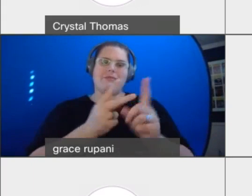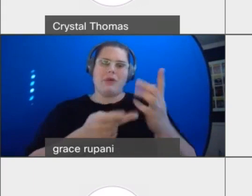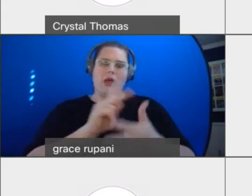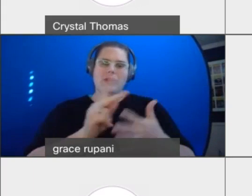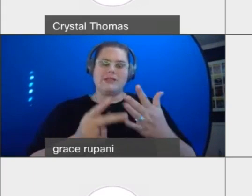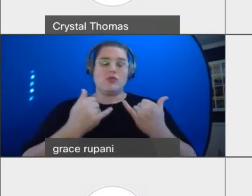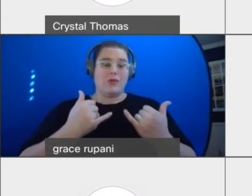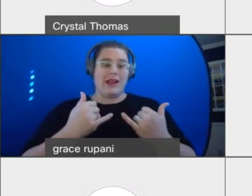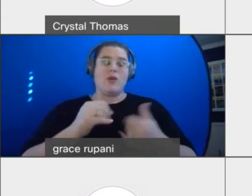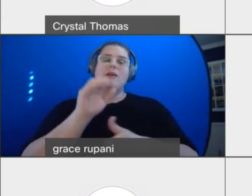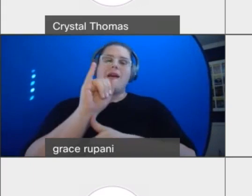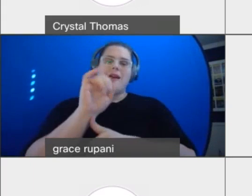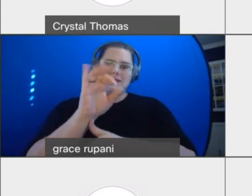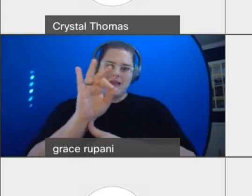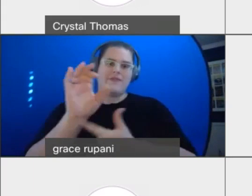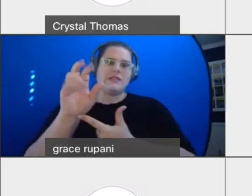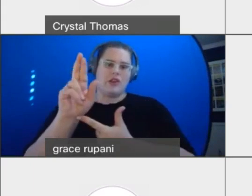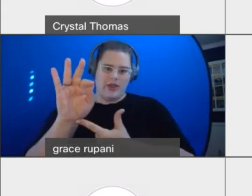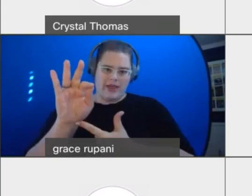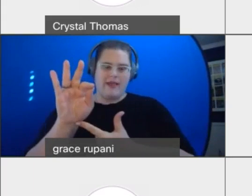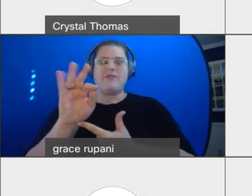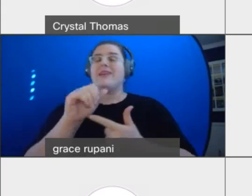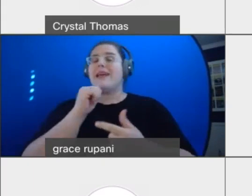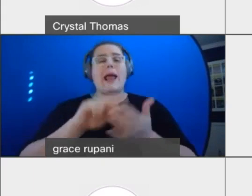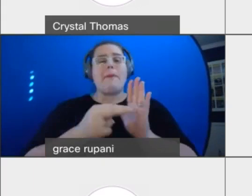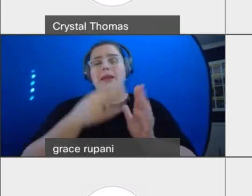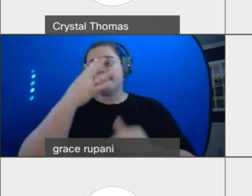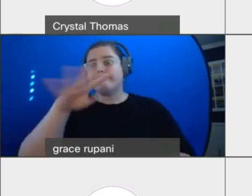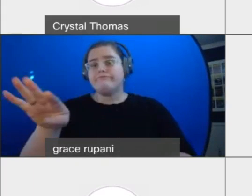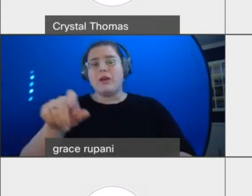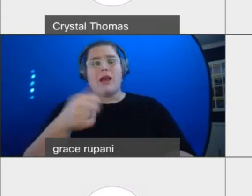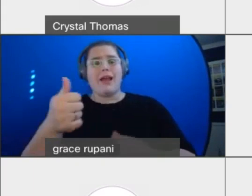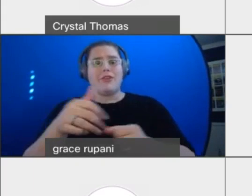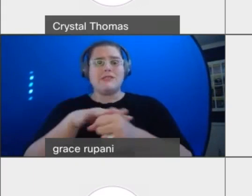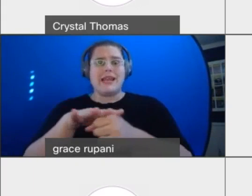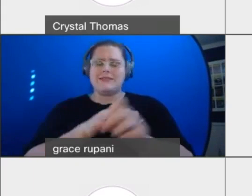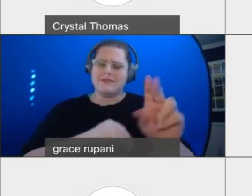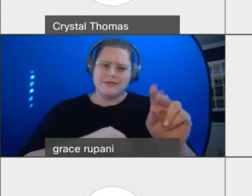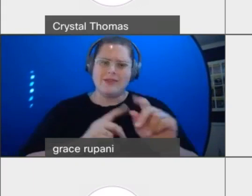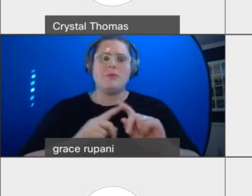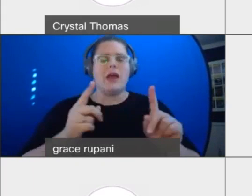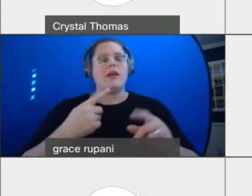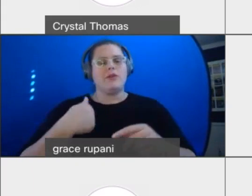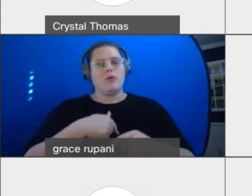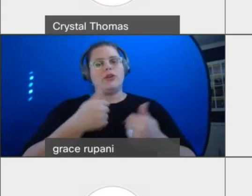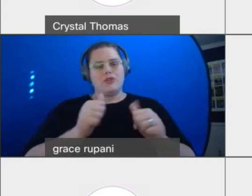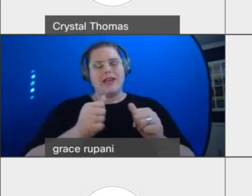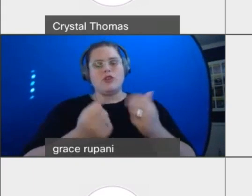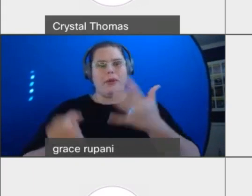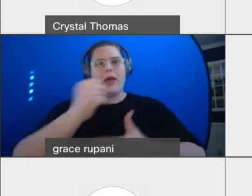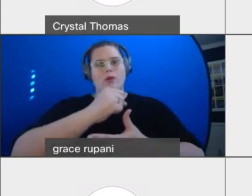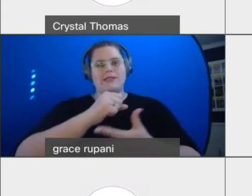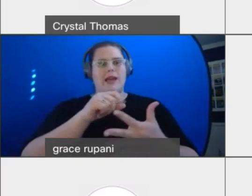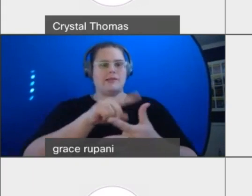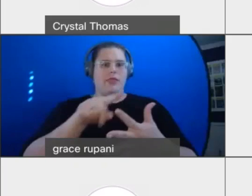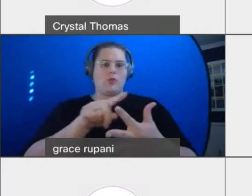CRFs, not to leave out those in the other settings, but just to make sure that we are kind